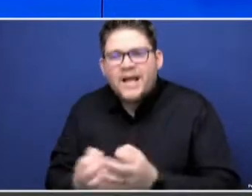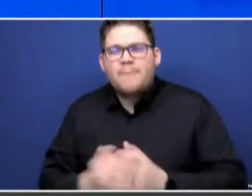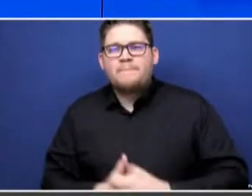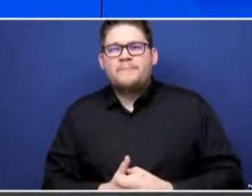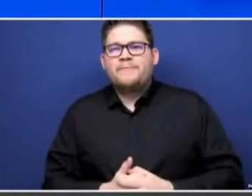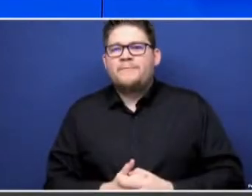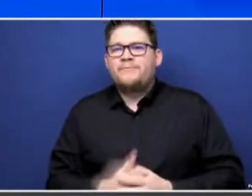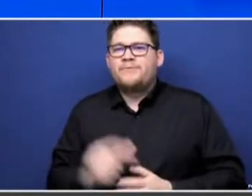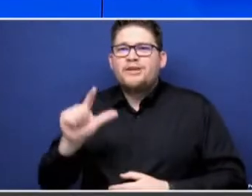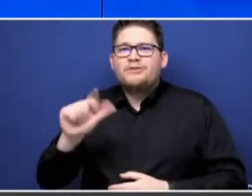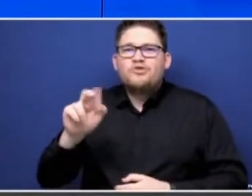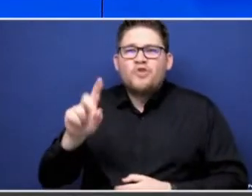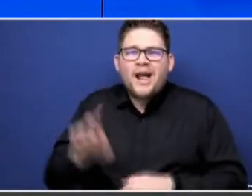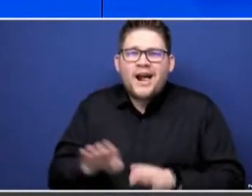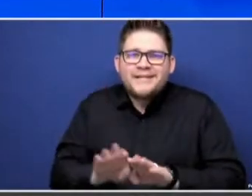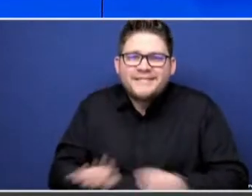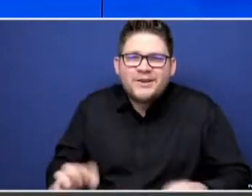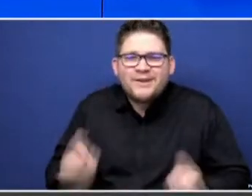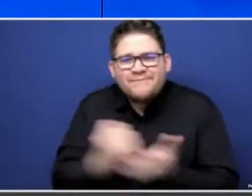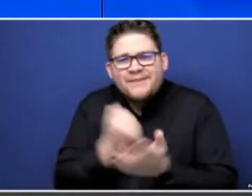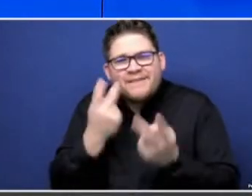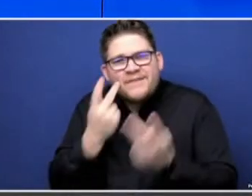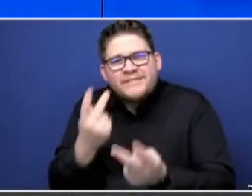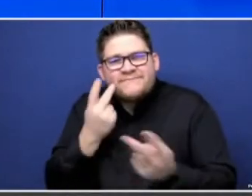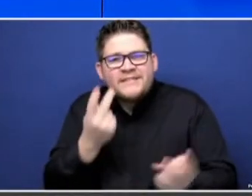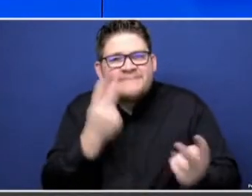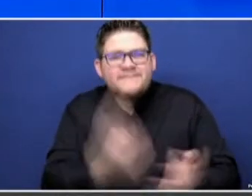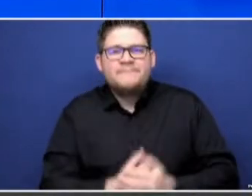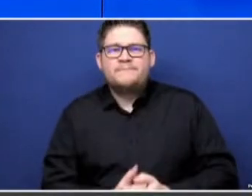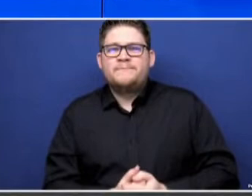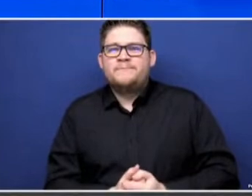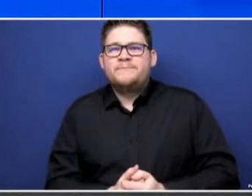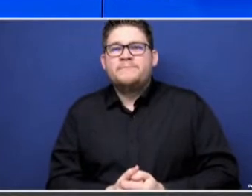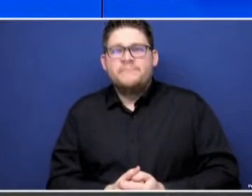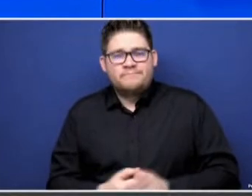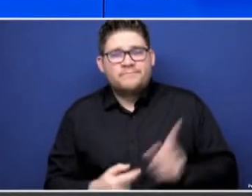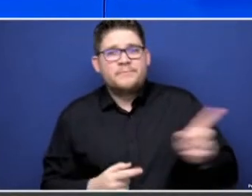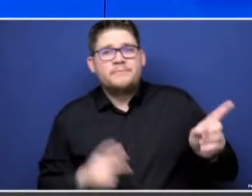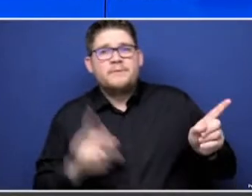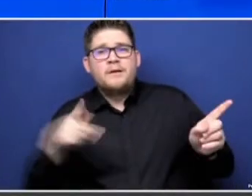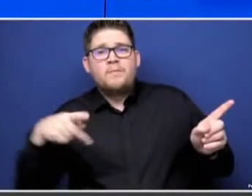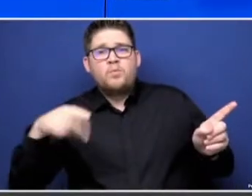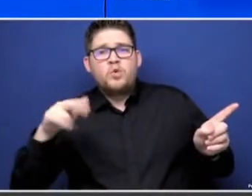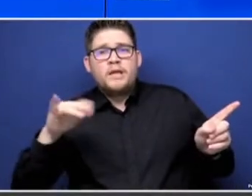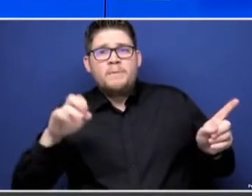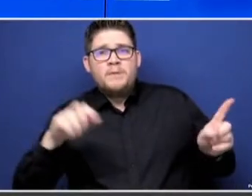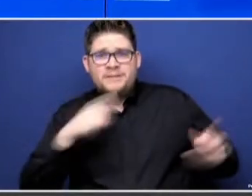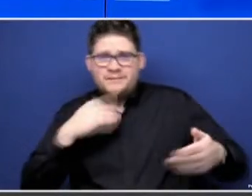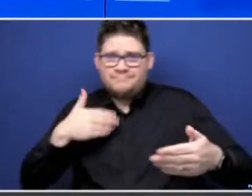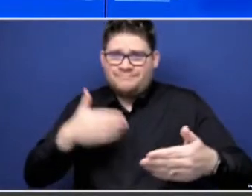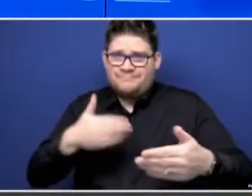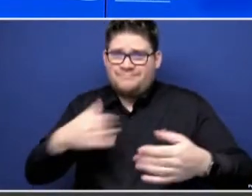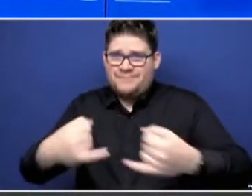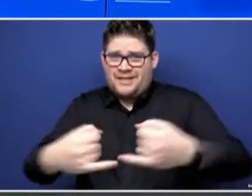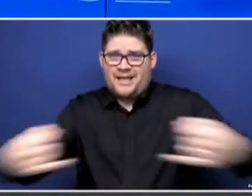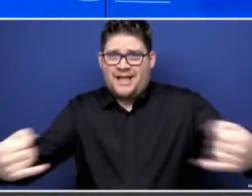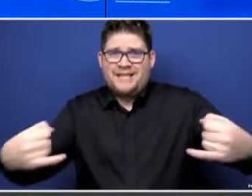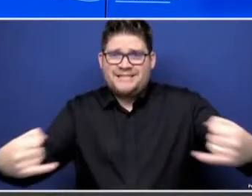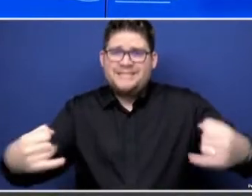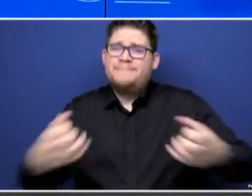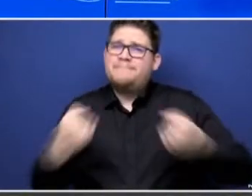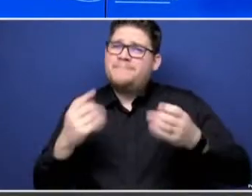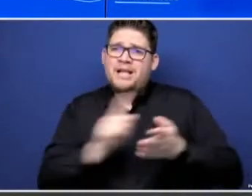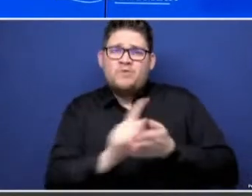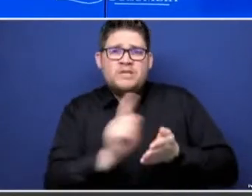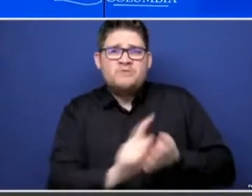and we invite you to have a few comments about what this means to you as part of WestJet and how you're dealing with the extraordinary challenges over the